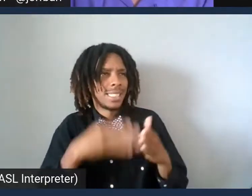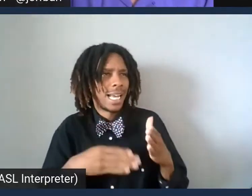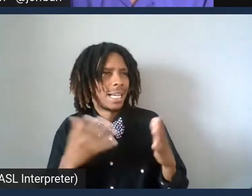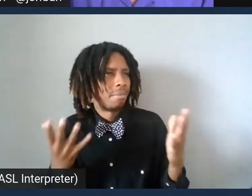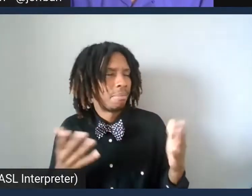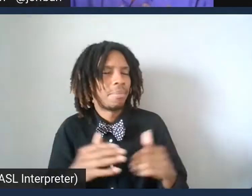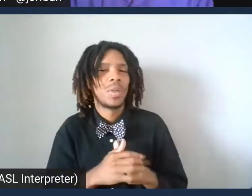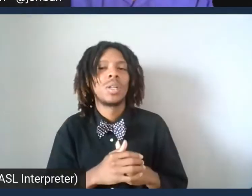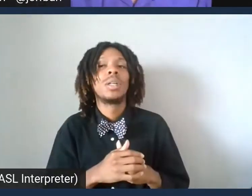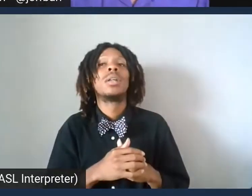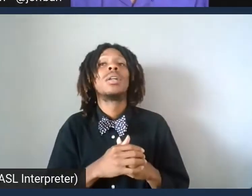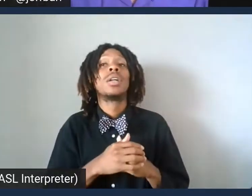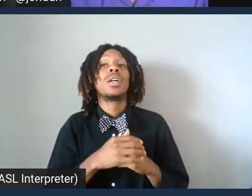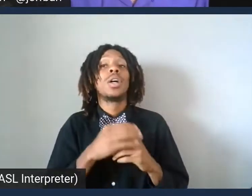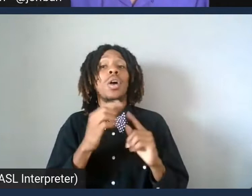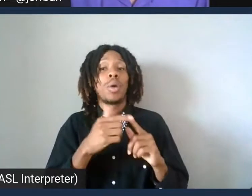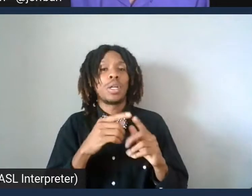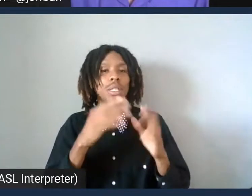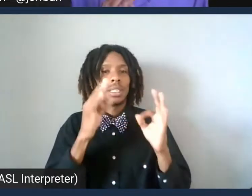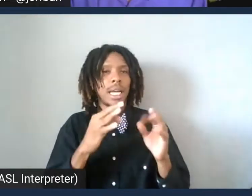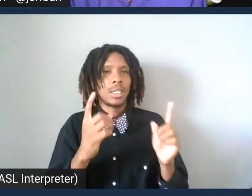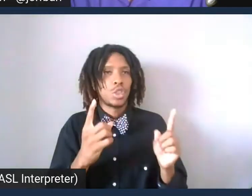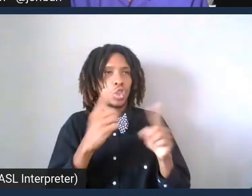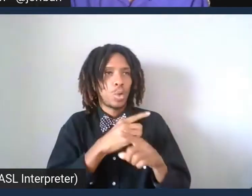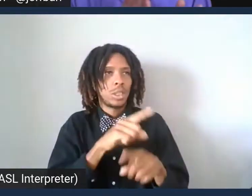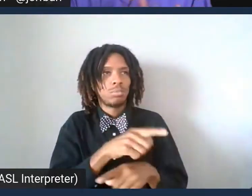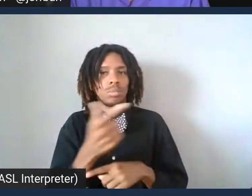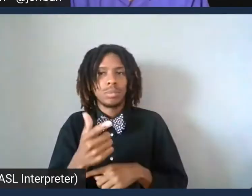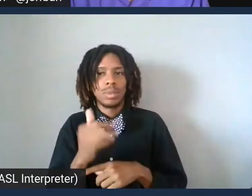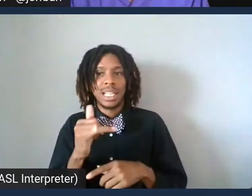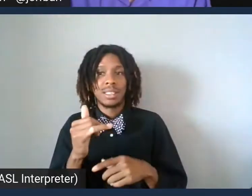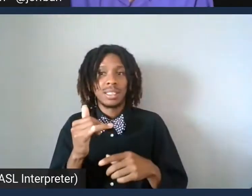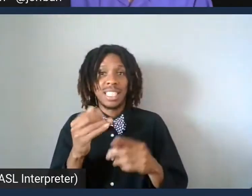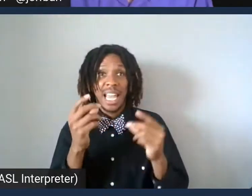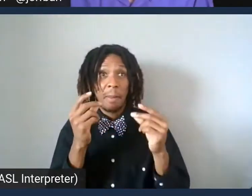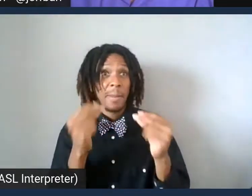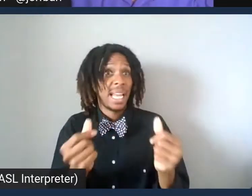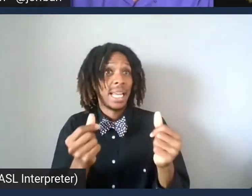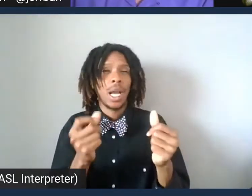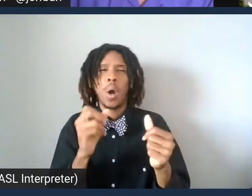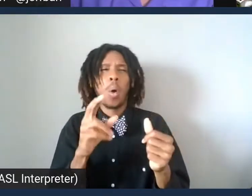When you do initiate a switchover, is that kind of immediate point in time, or